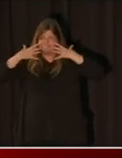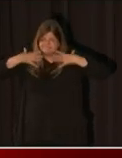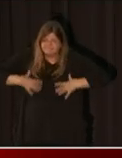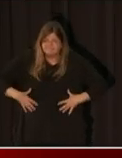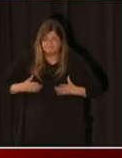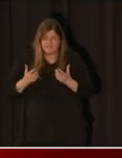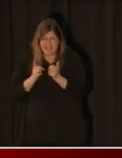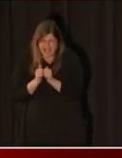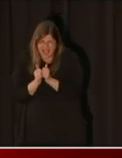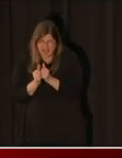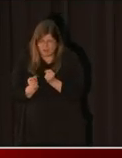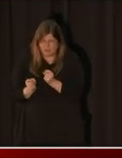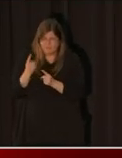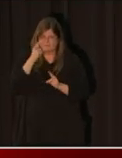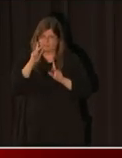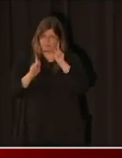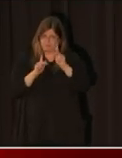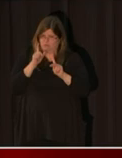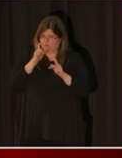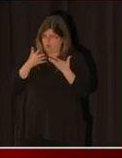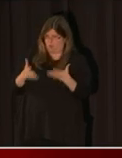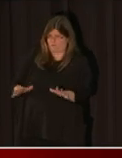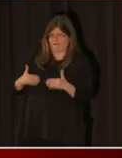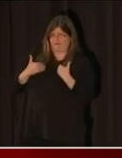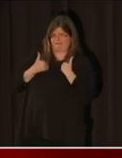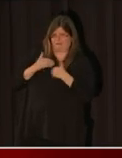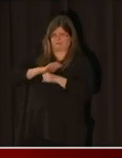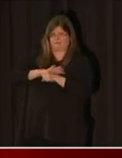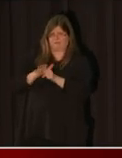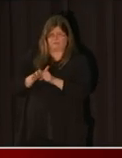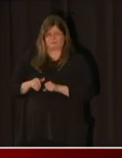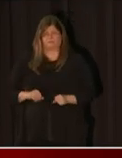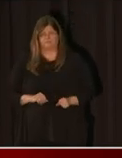positive individuals. And so if